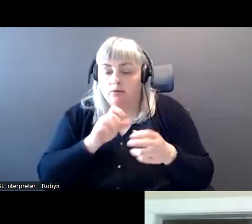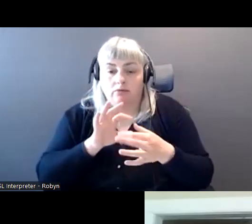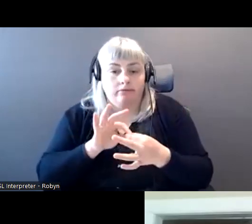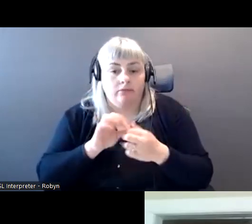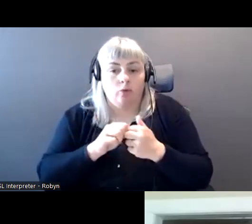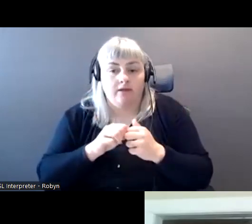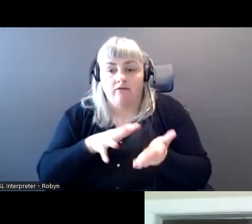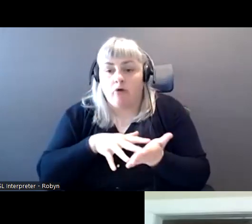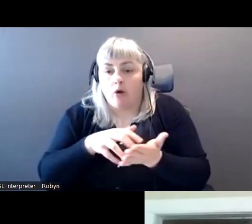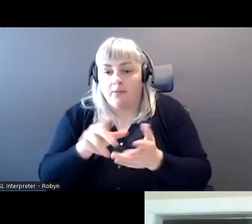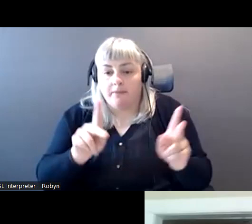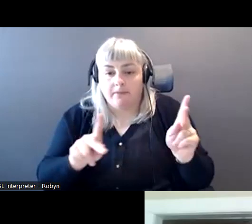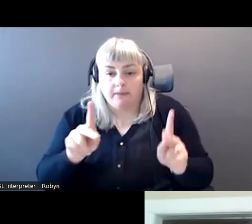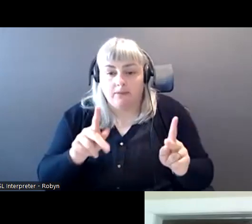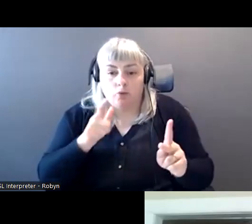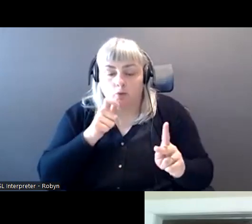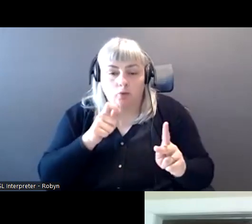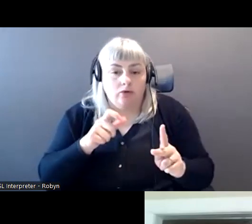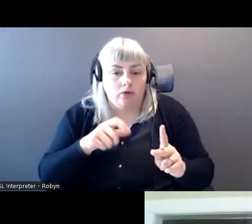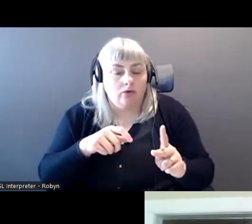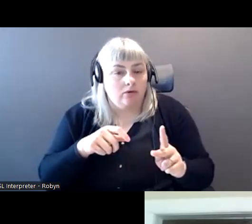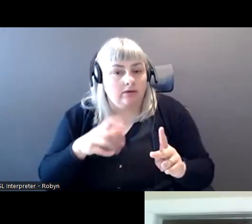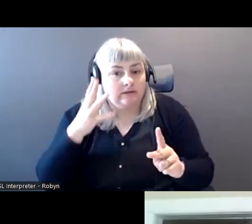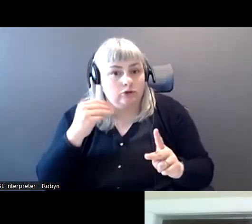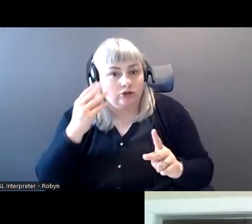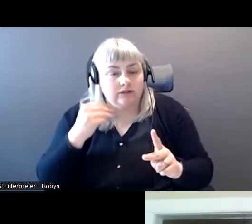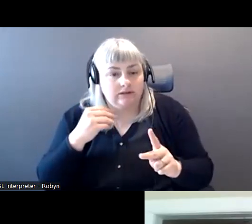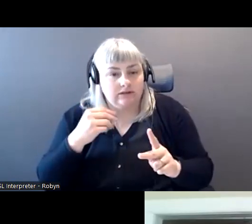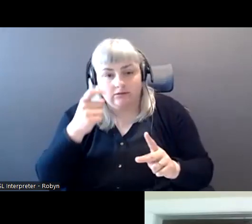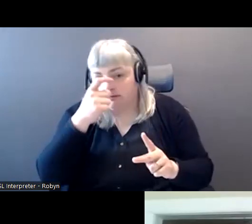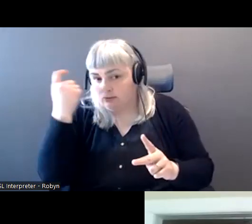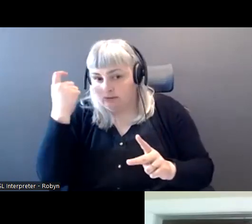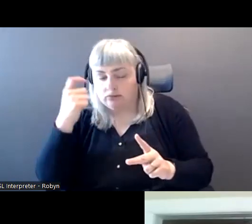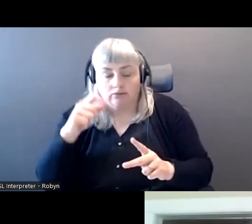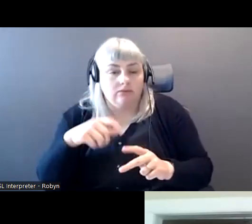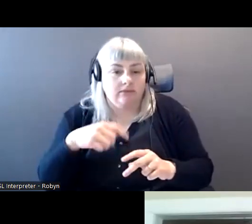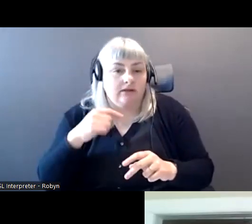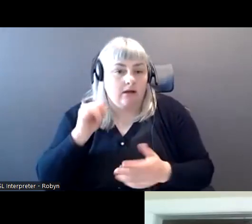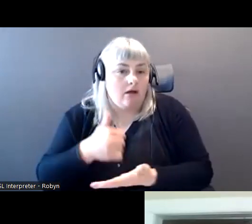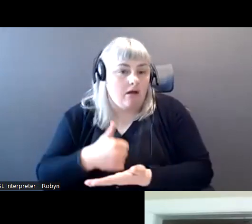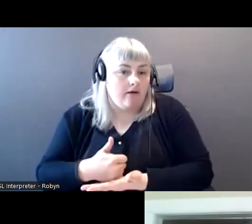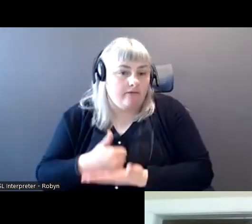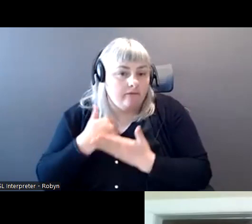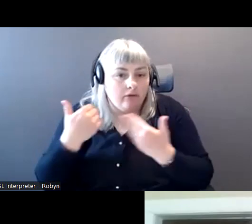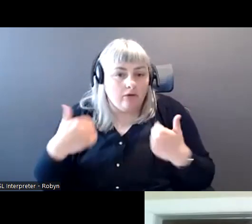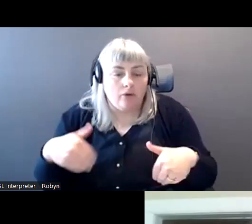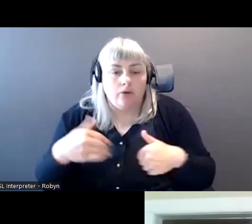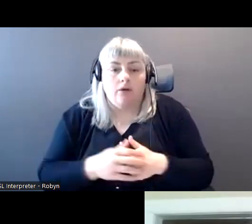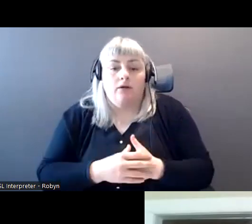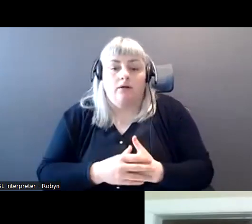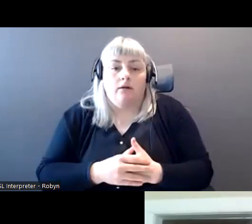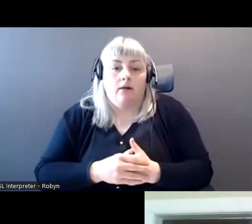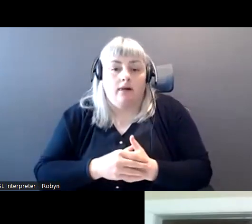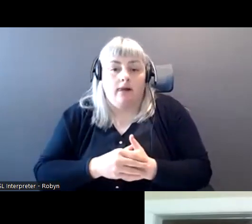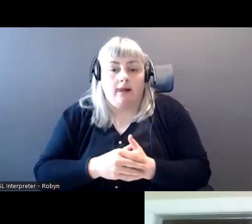have been victimized. I found that personally extremely helpful. We got no